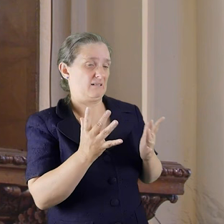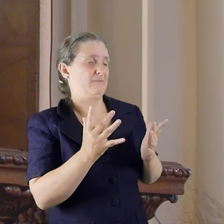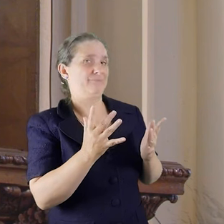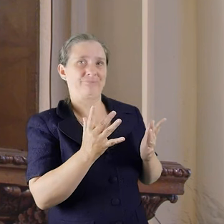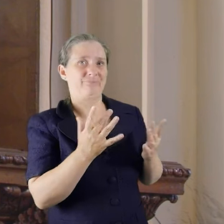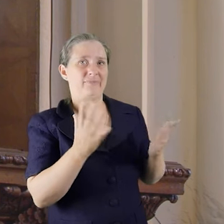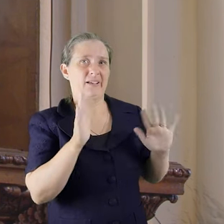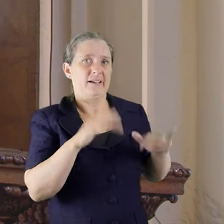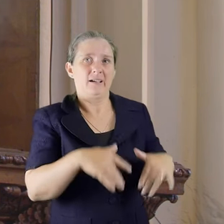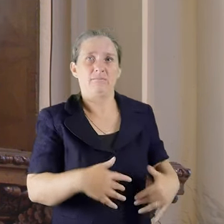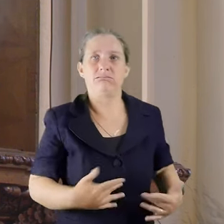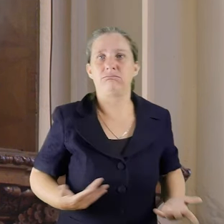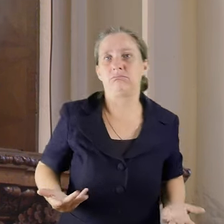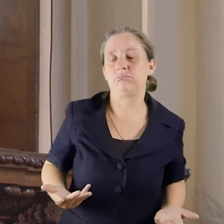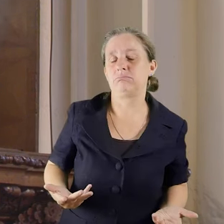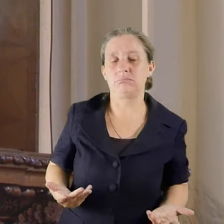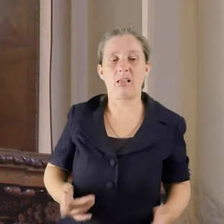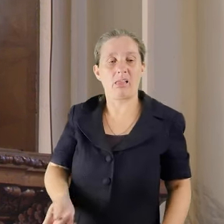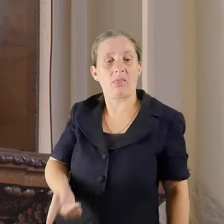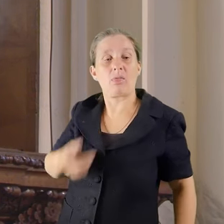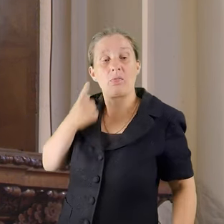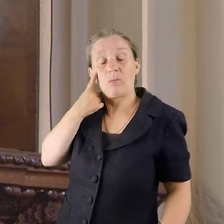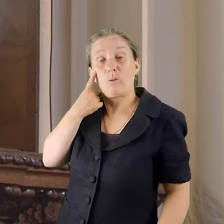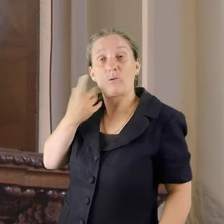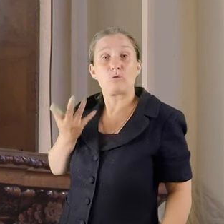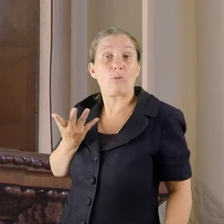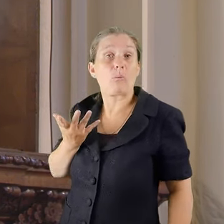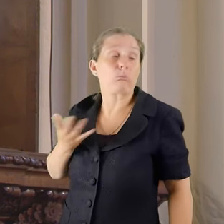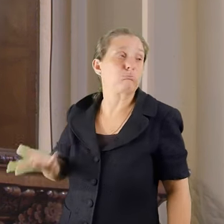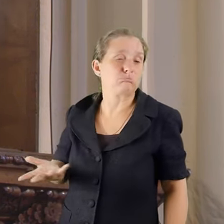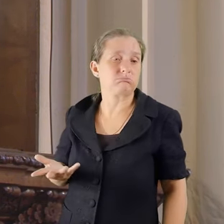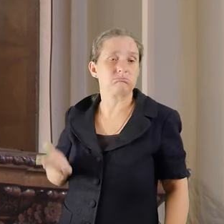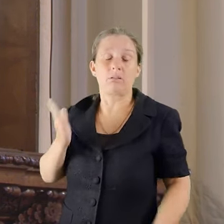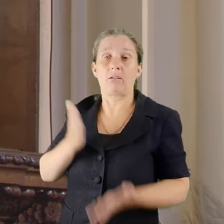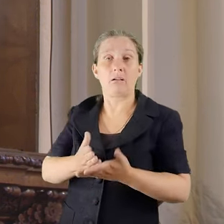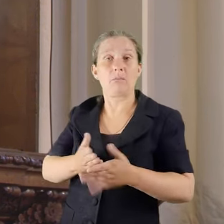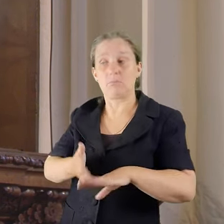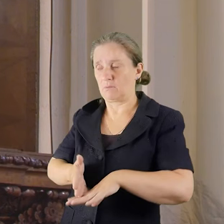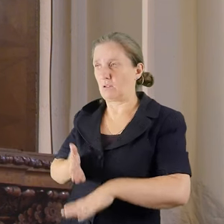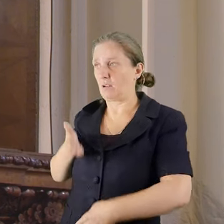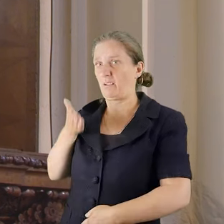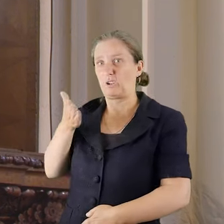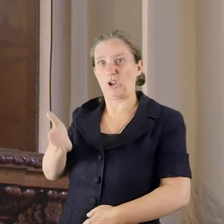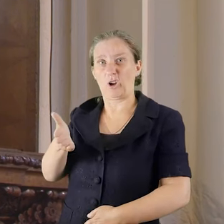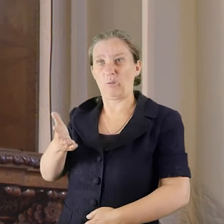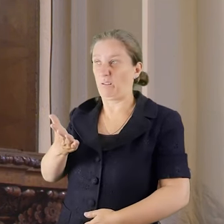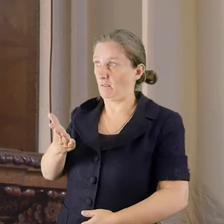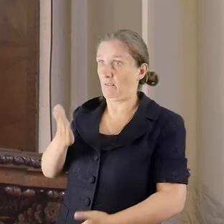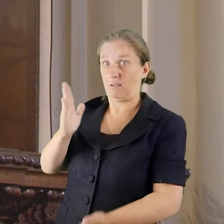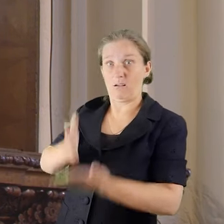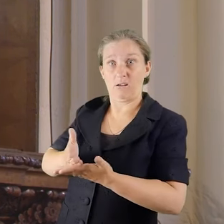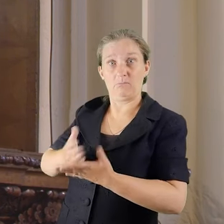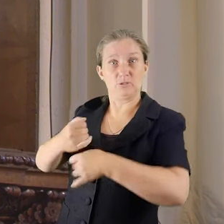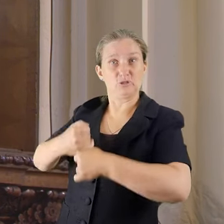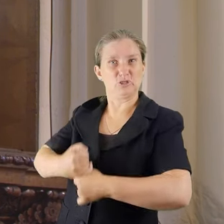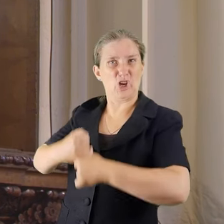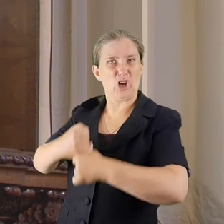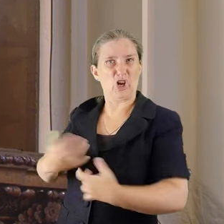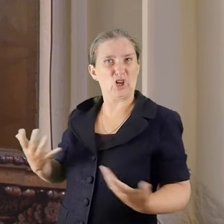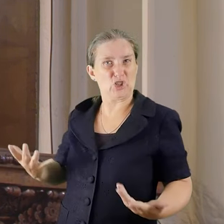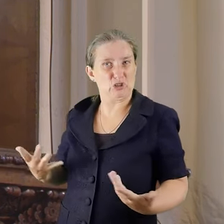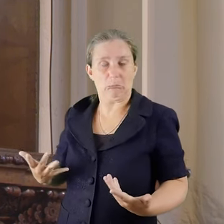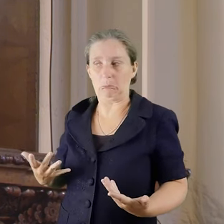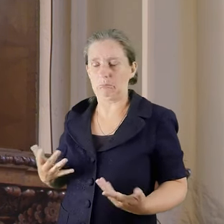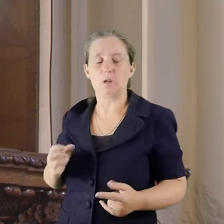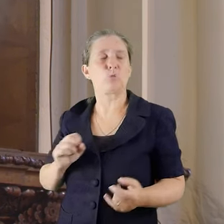unsatisfactory, the young man decided he might try the very novel thing of actually going to a church.